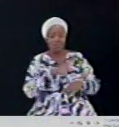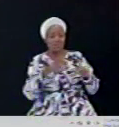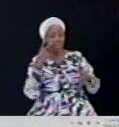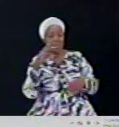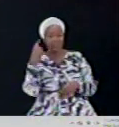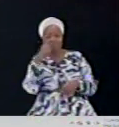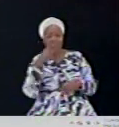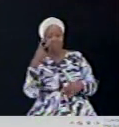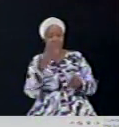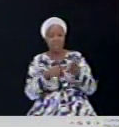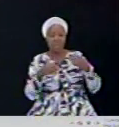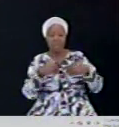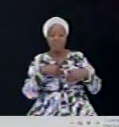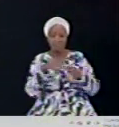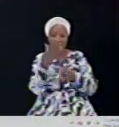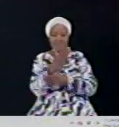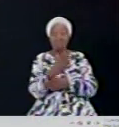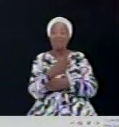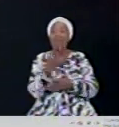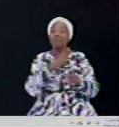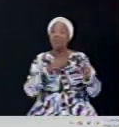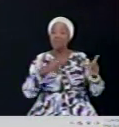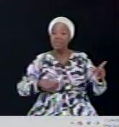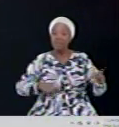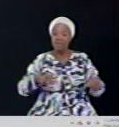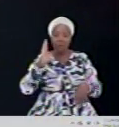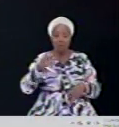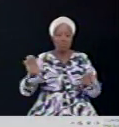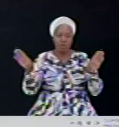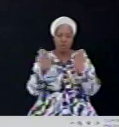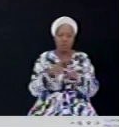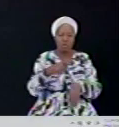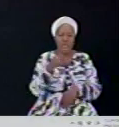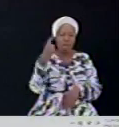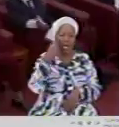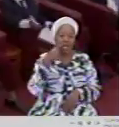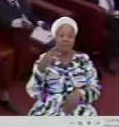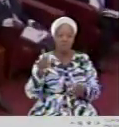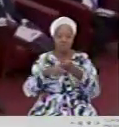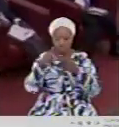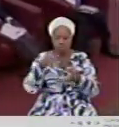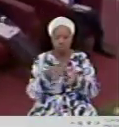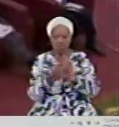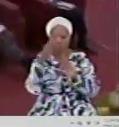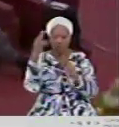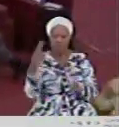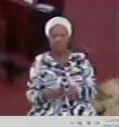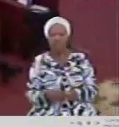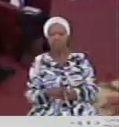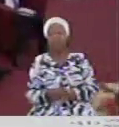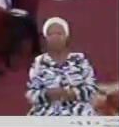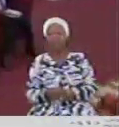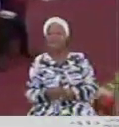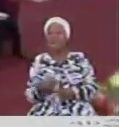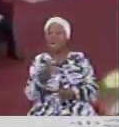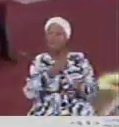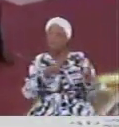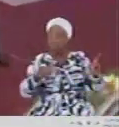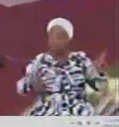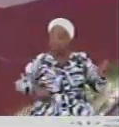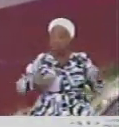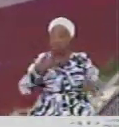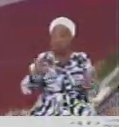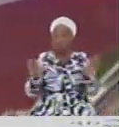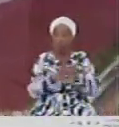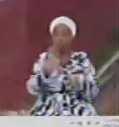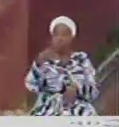what they have in hand. The Lord will close their eyes to you. And the Lord will close